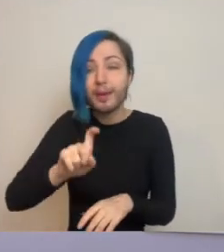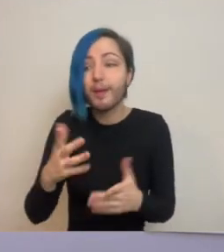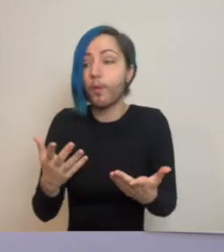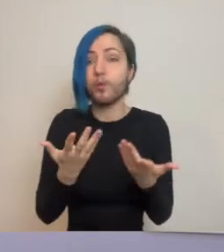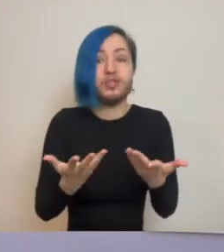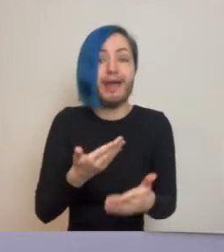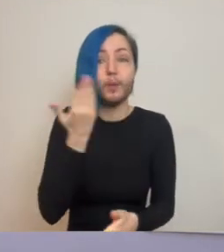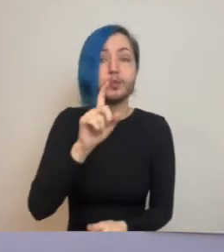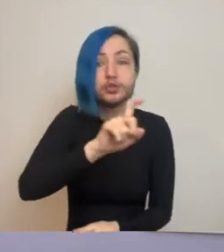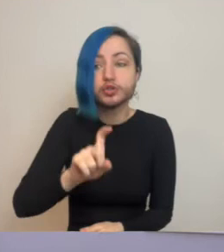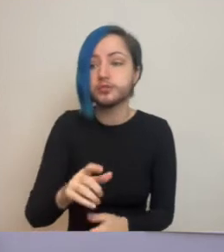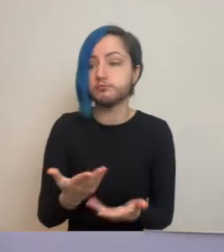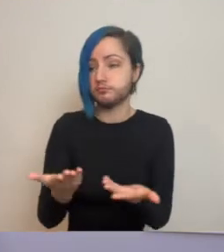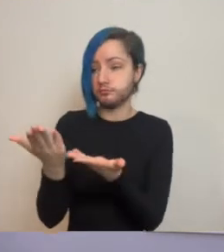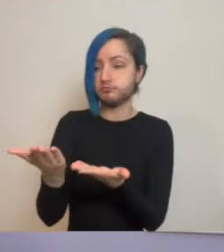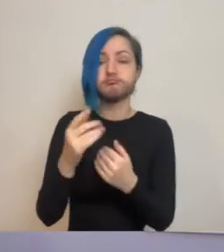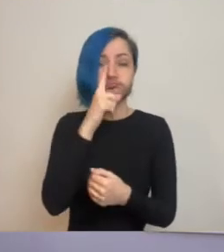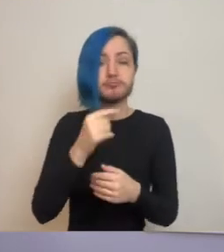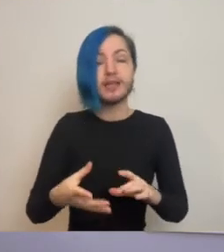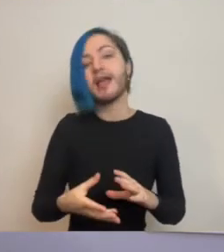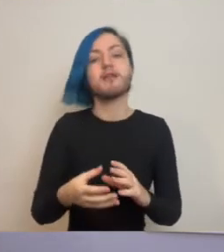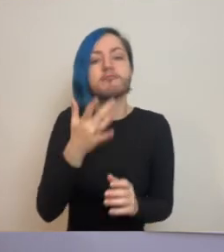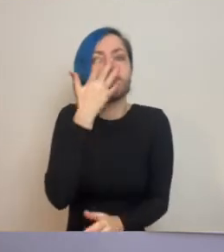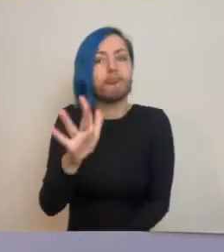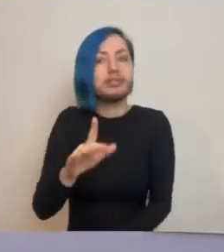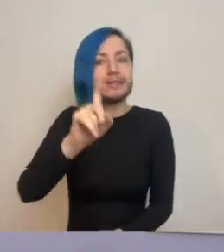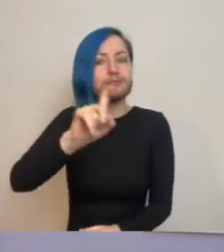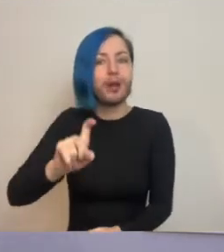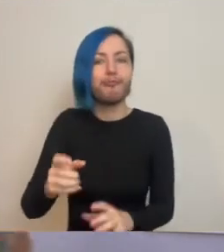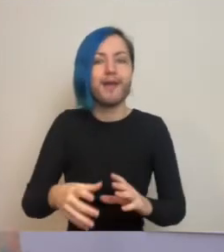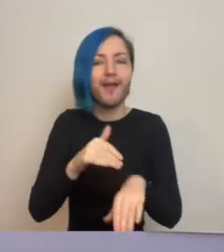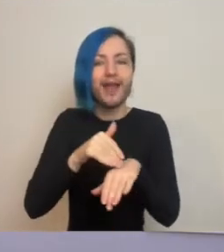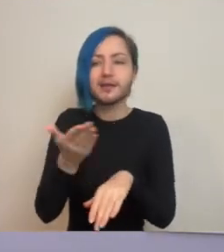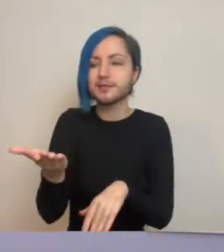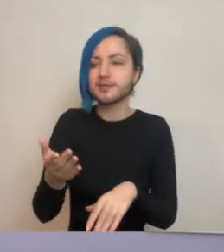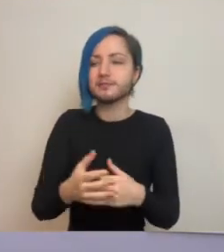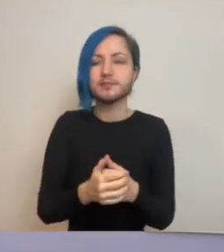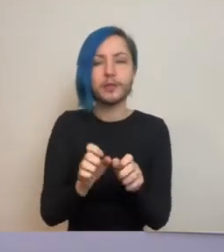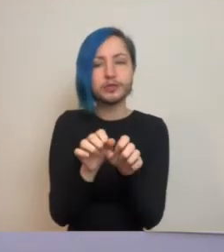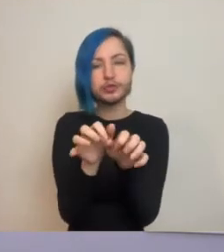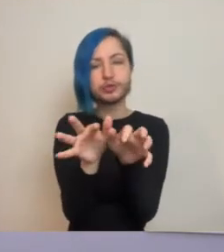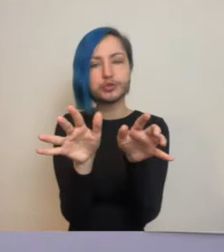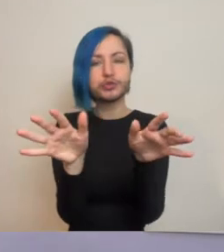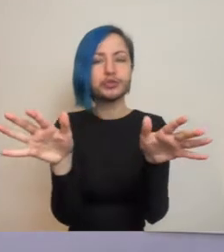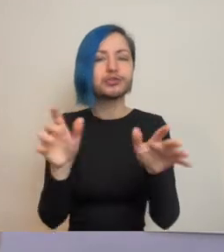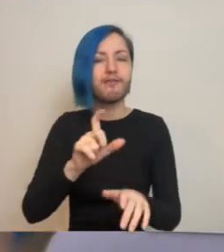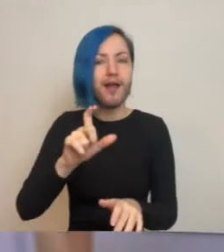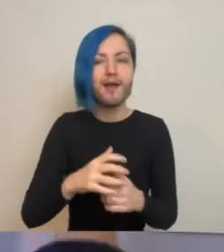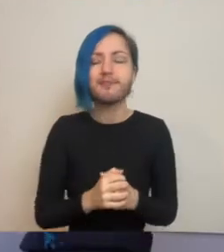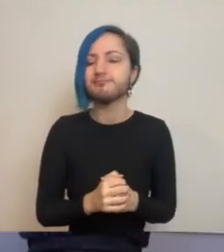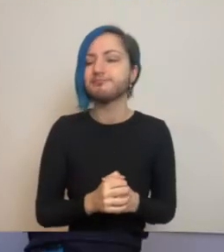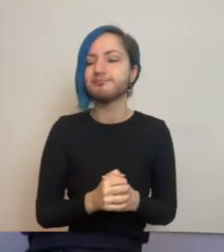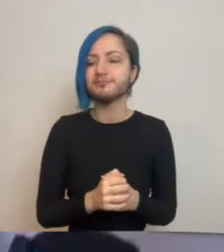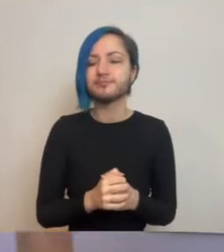today, this is a good way to pretend you've got spray paint. And it does nice little diffusions of colour. Okay, so obviously